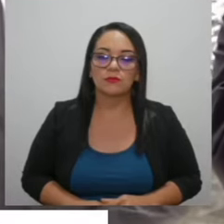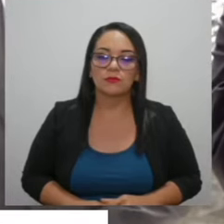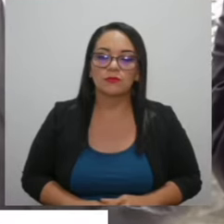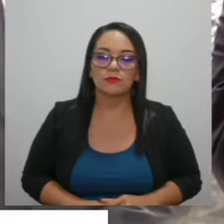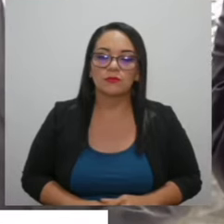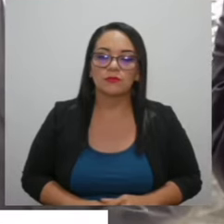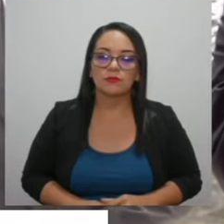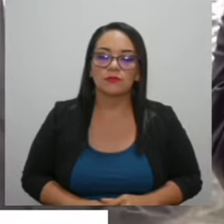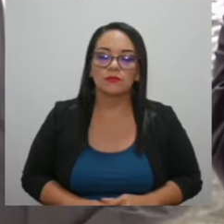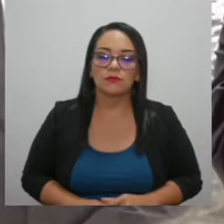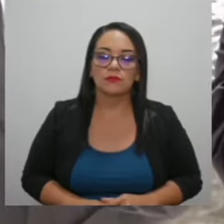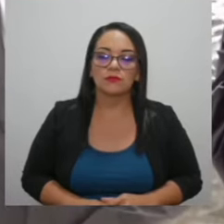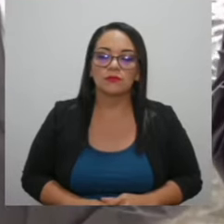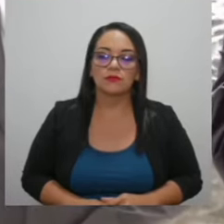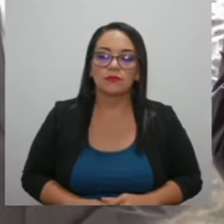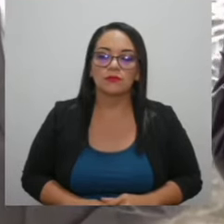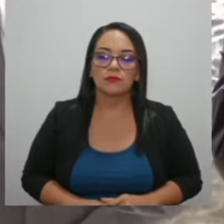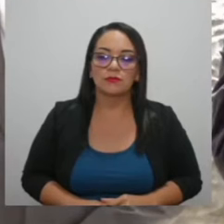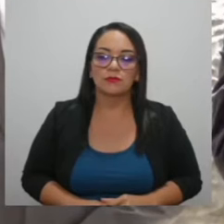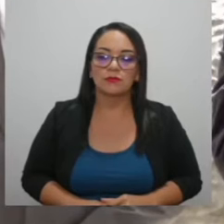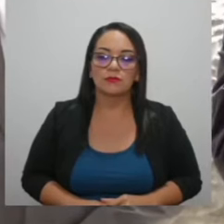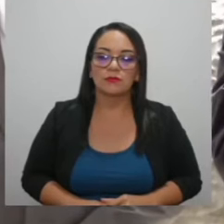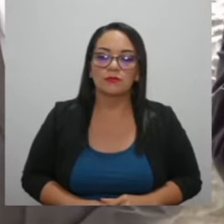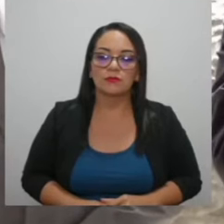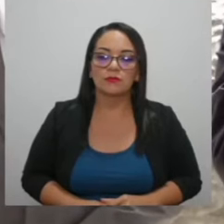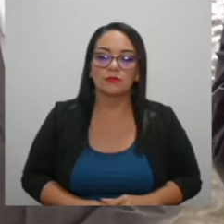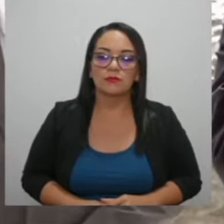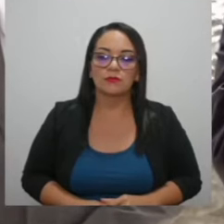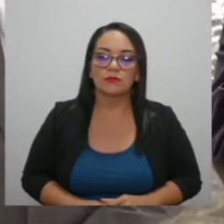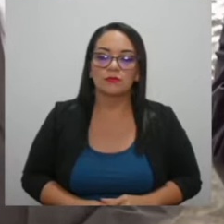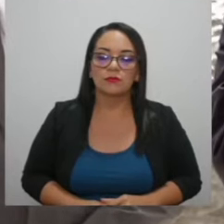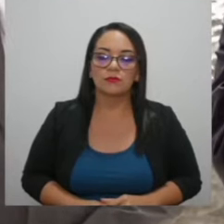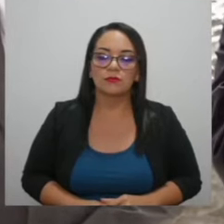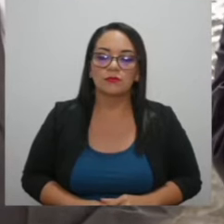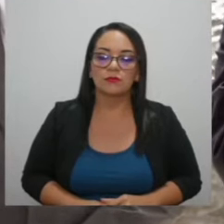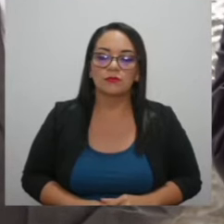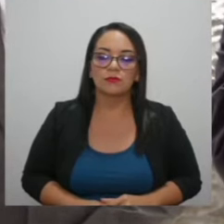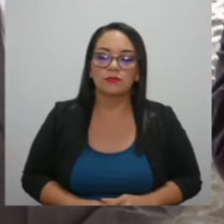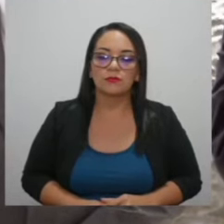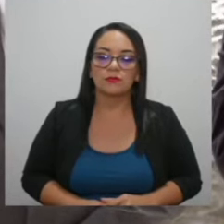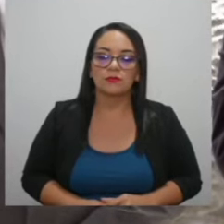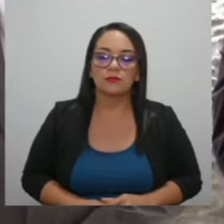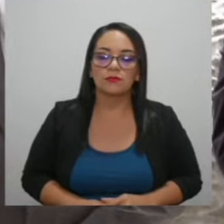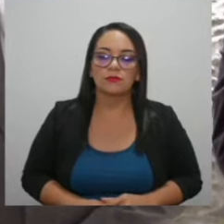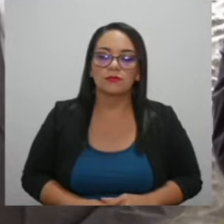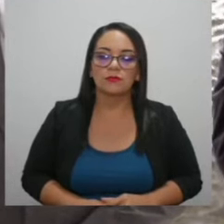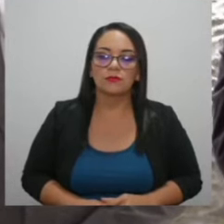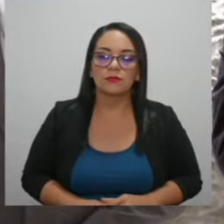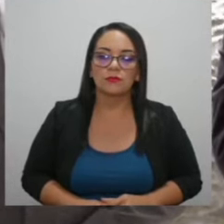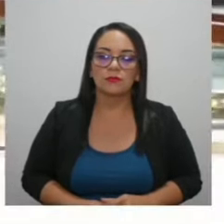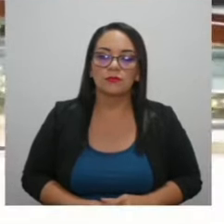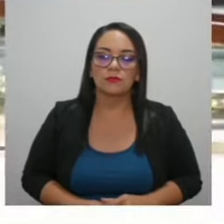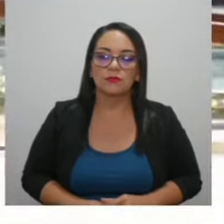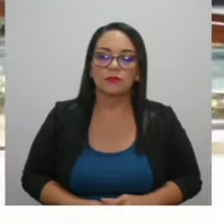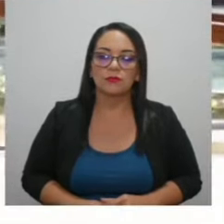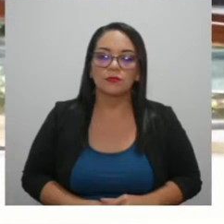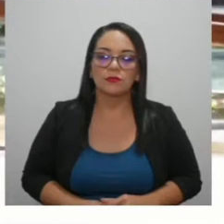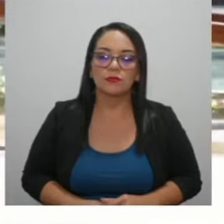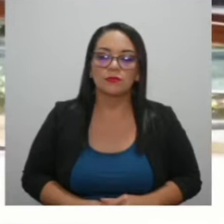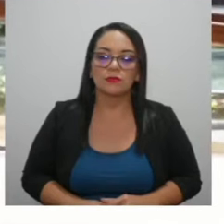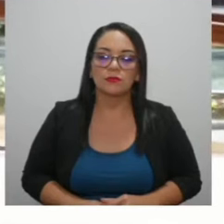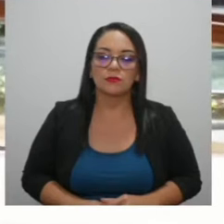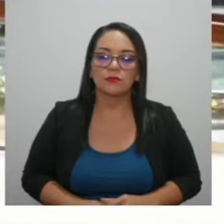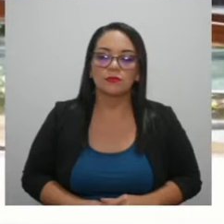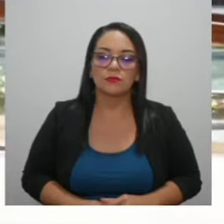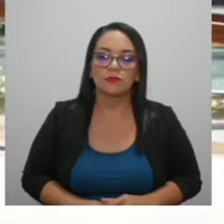working on what we call artificial intelligence system software that is not only detecting what it is, so you don't only